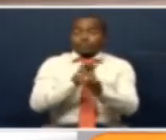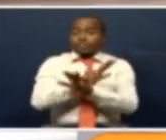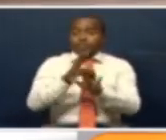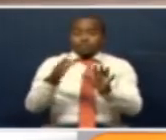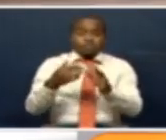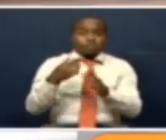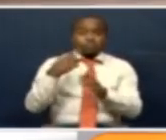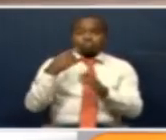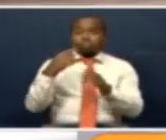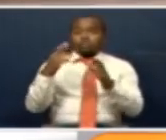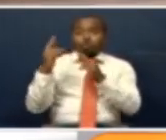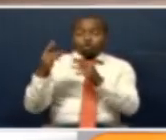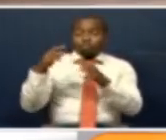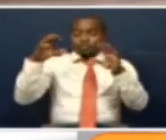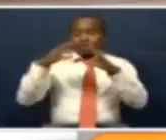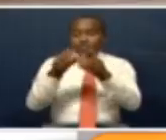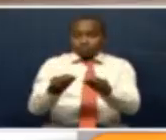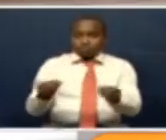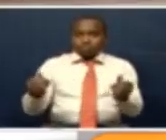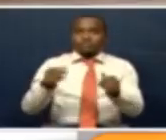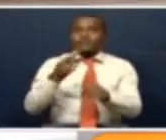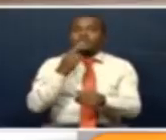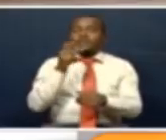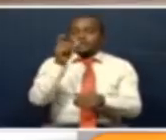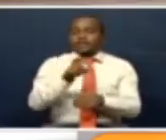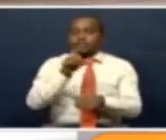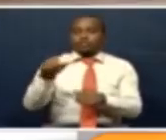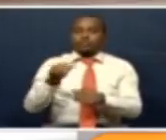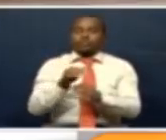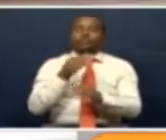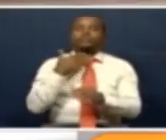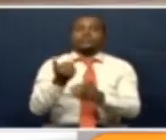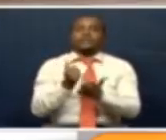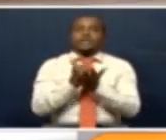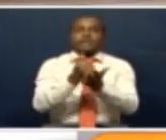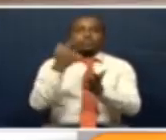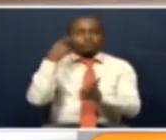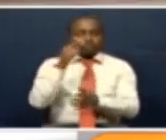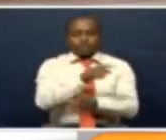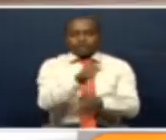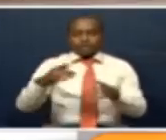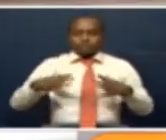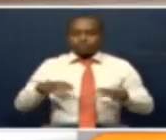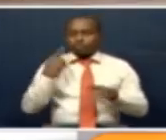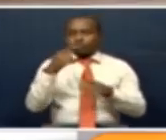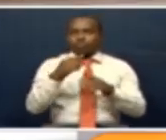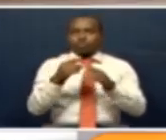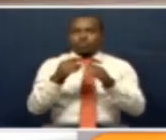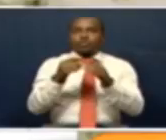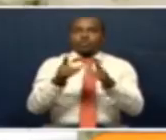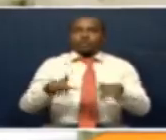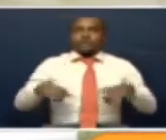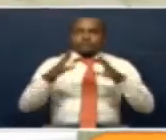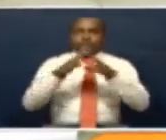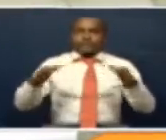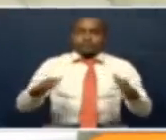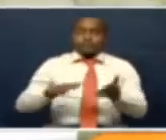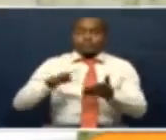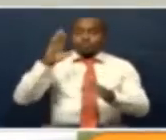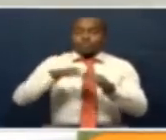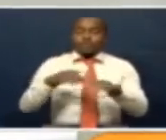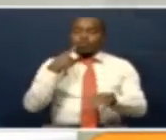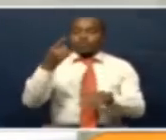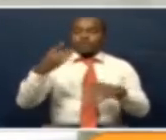is tomorrow set to launch an appeal for victims living in displacement camps. So far, over 100 people